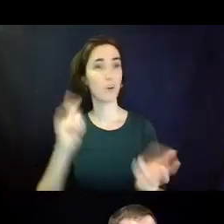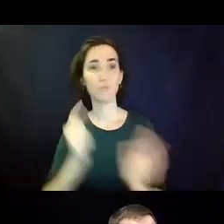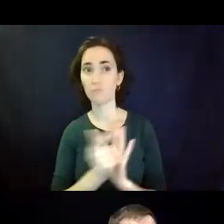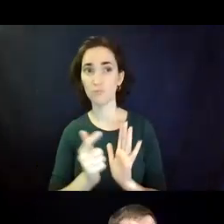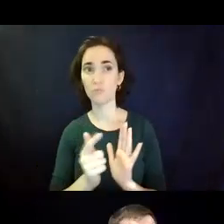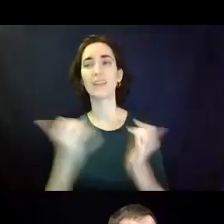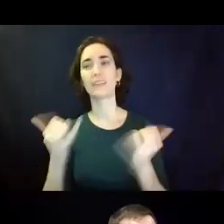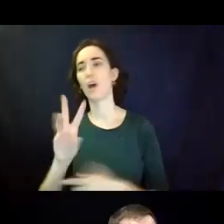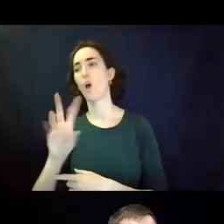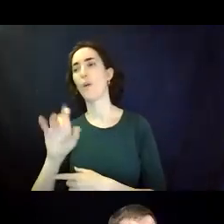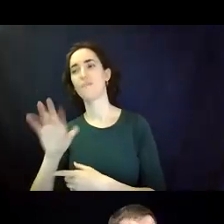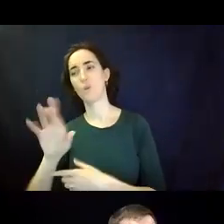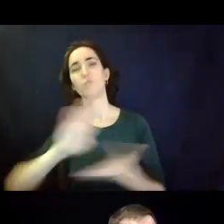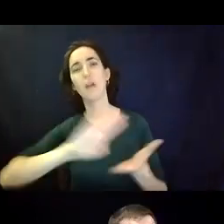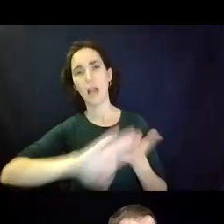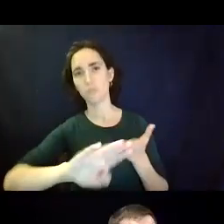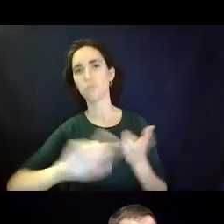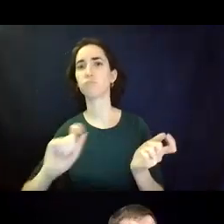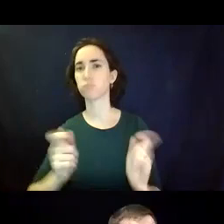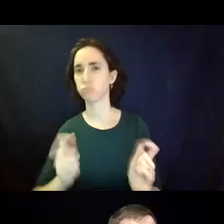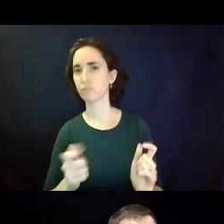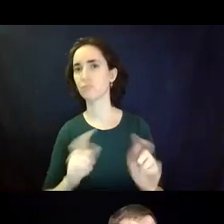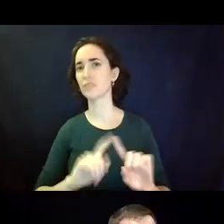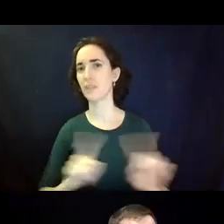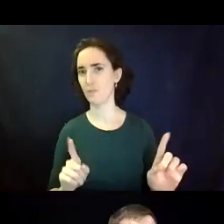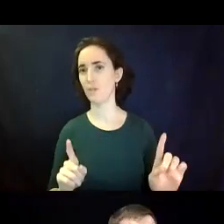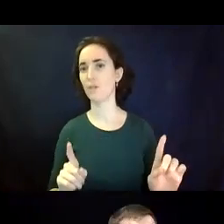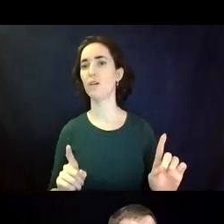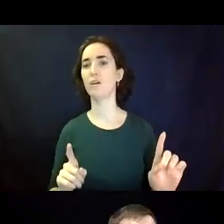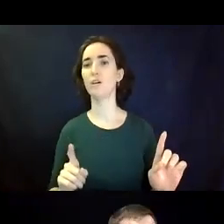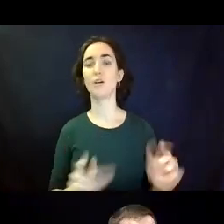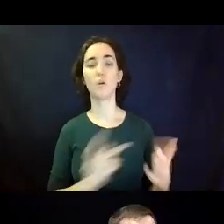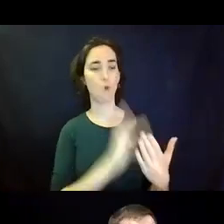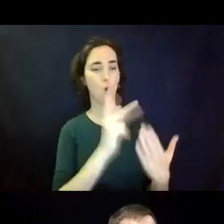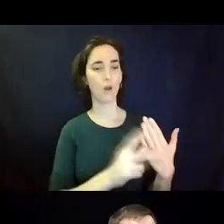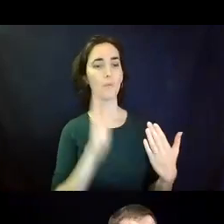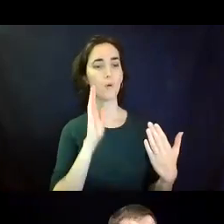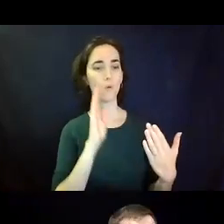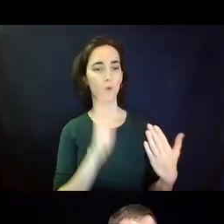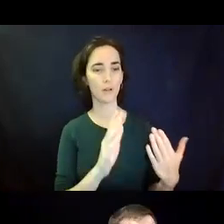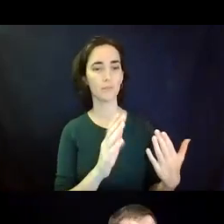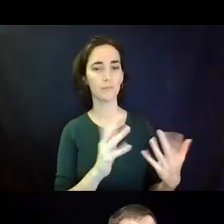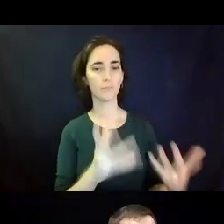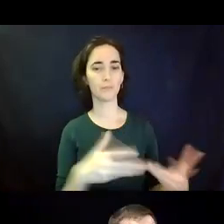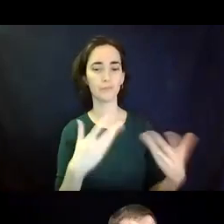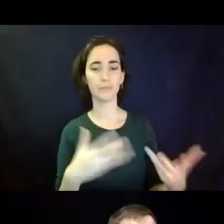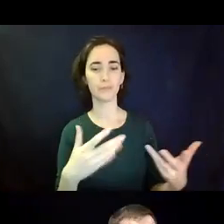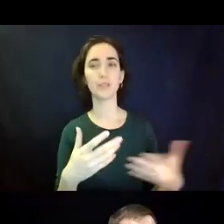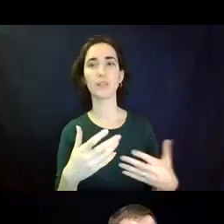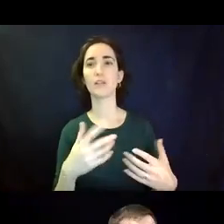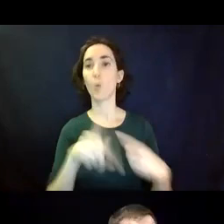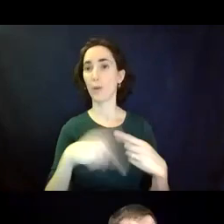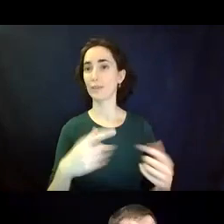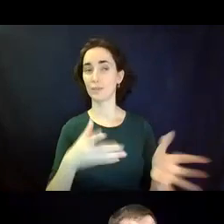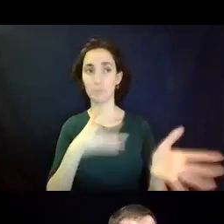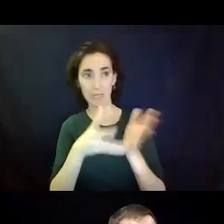that the program offices are going to get into when they speak. And that's